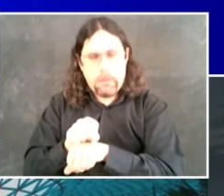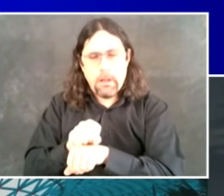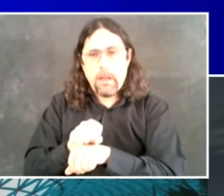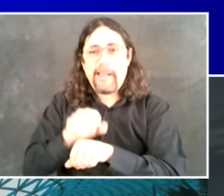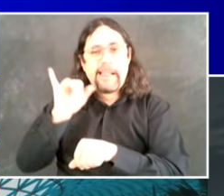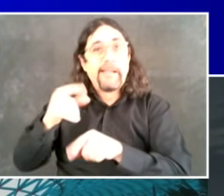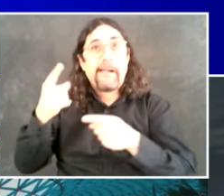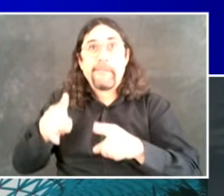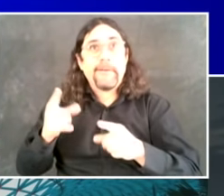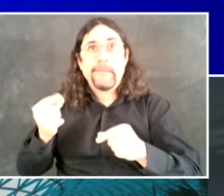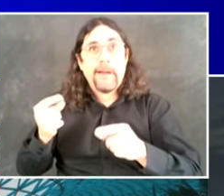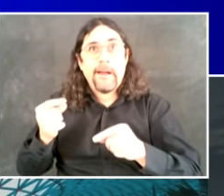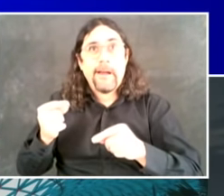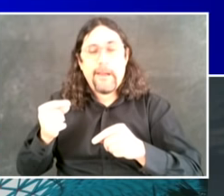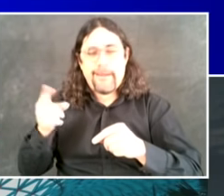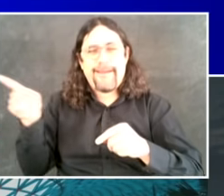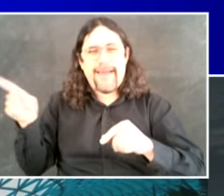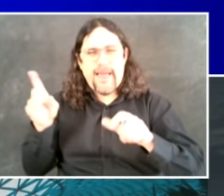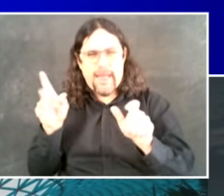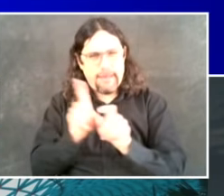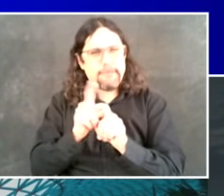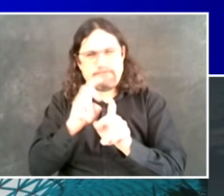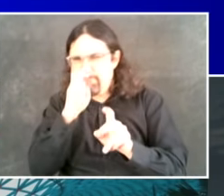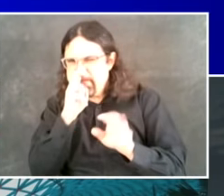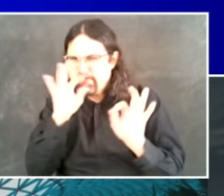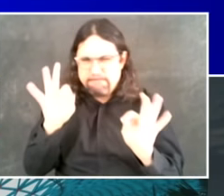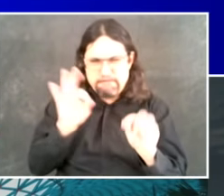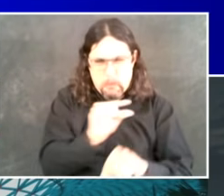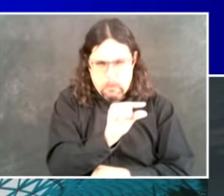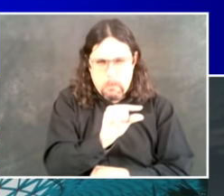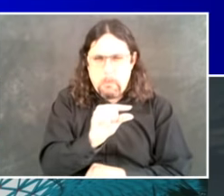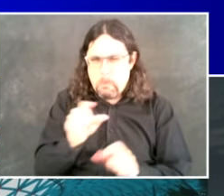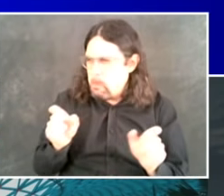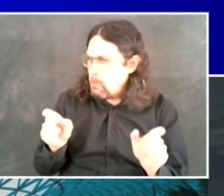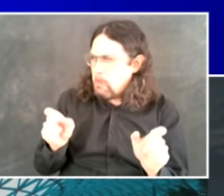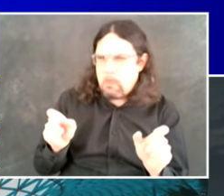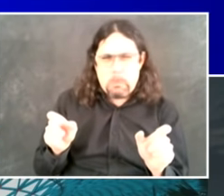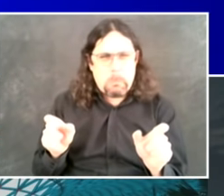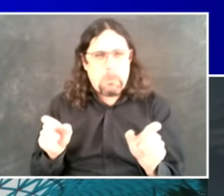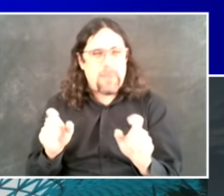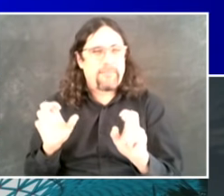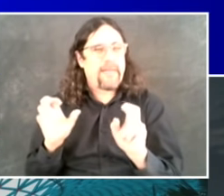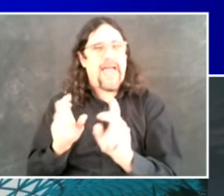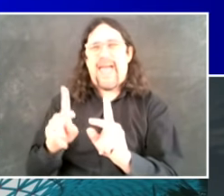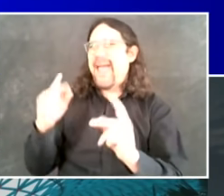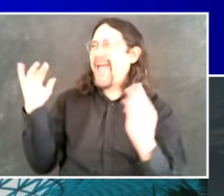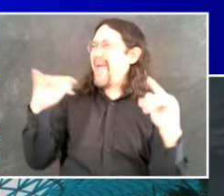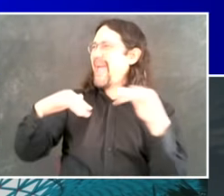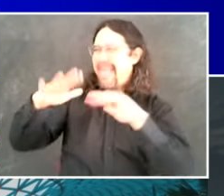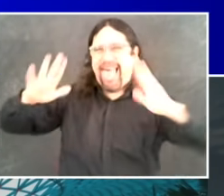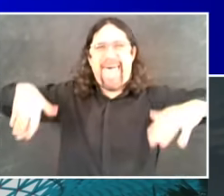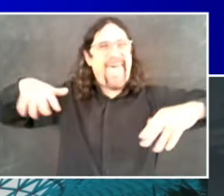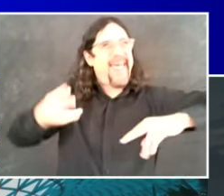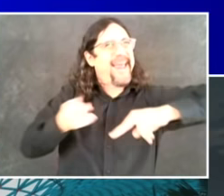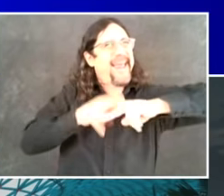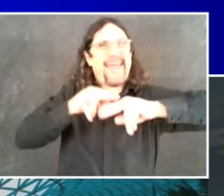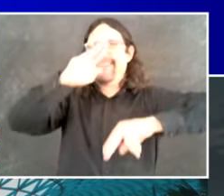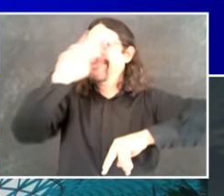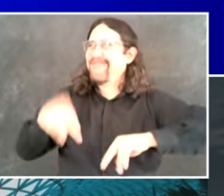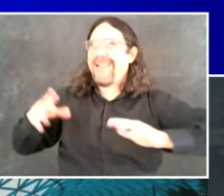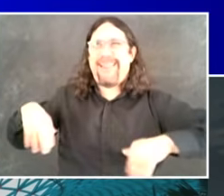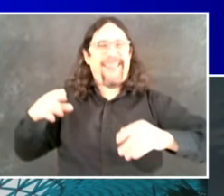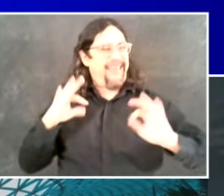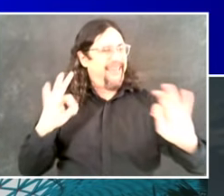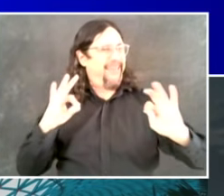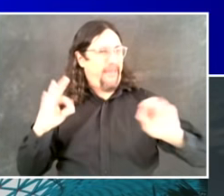on schools and restaurants and other types of public gatherings. So, 3